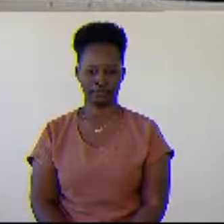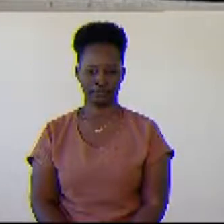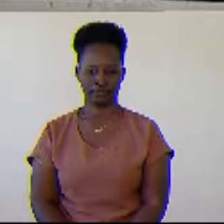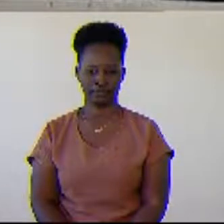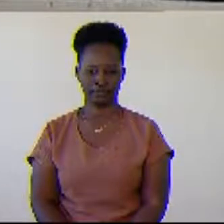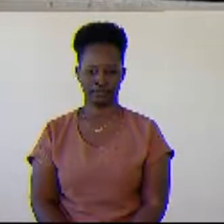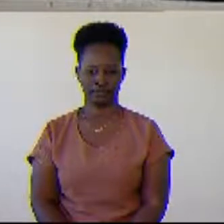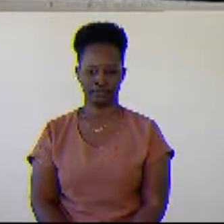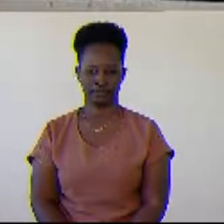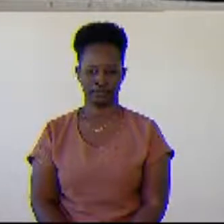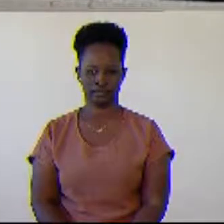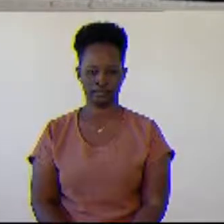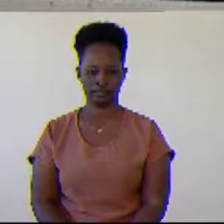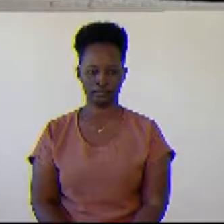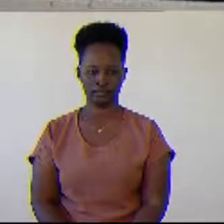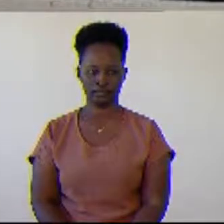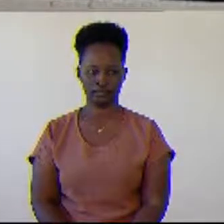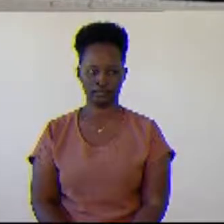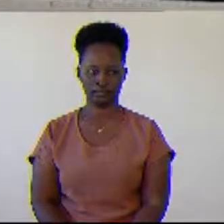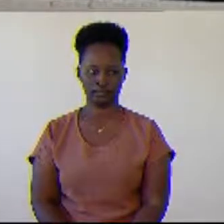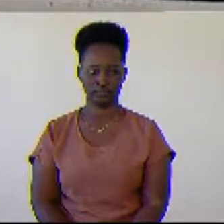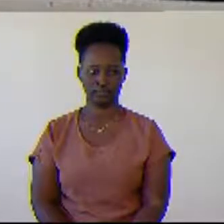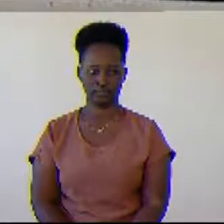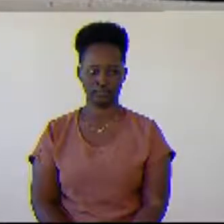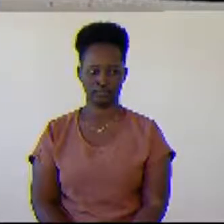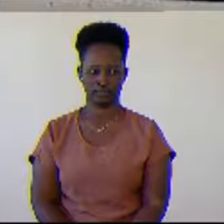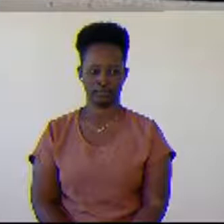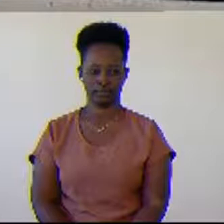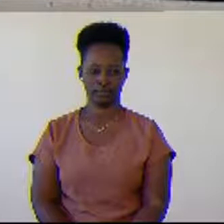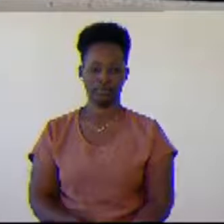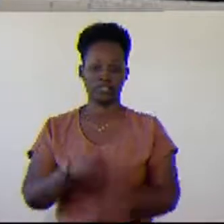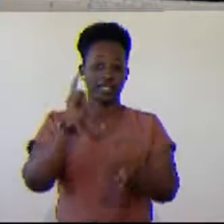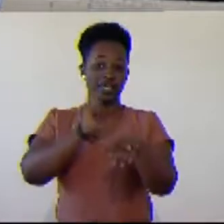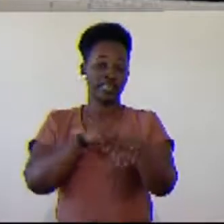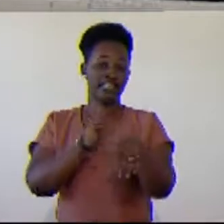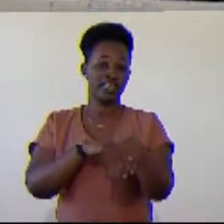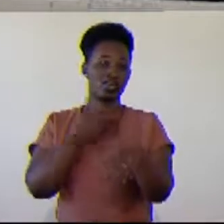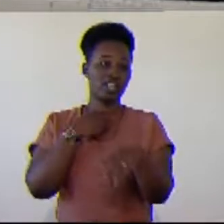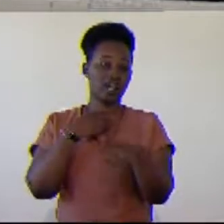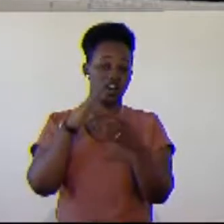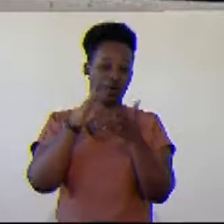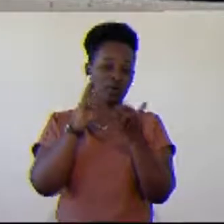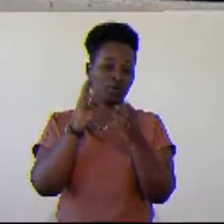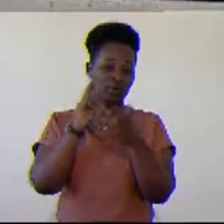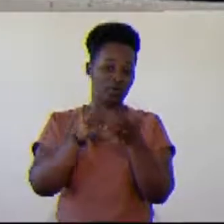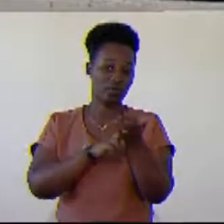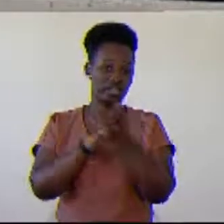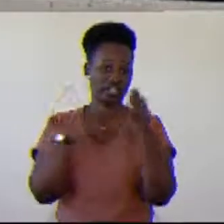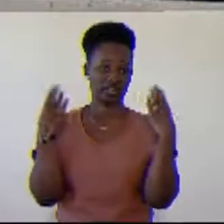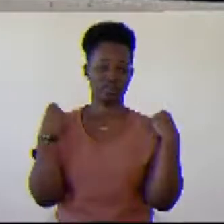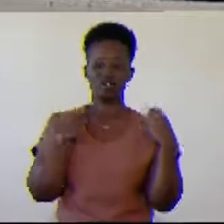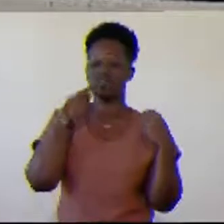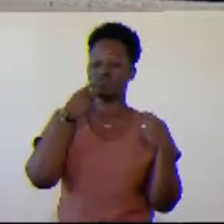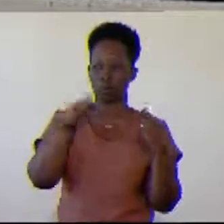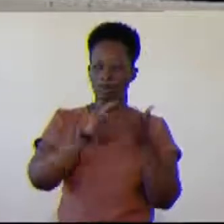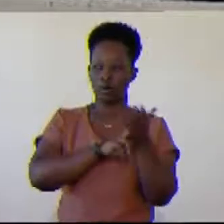going to have. When you're carrying out your experiment, you need to use a sharpened pencil. Me, I'm using a marker because I